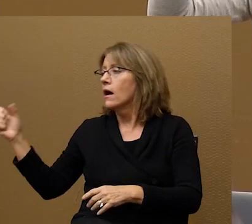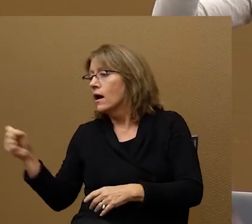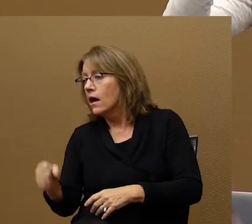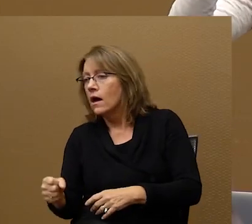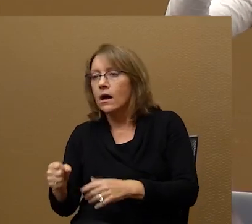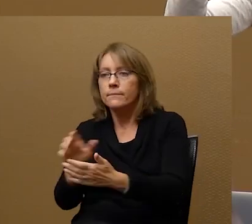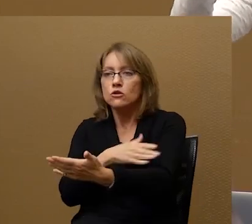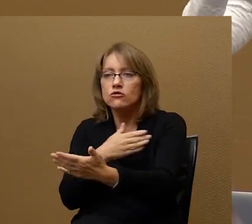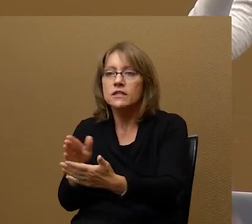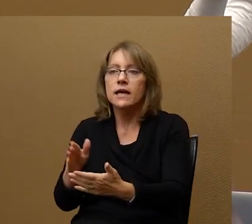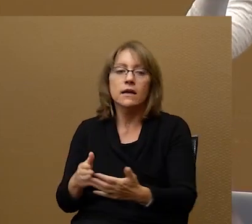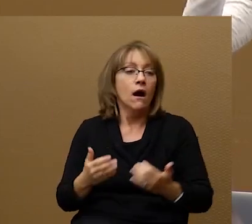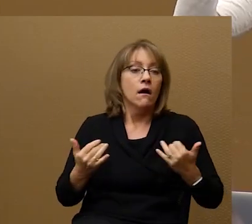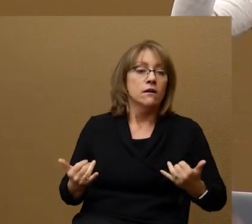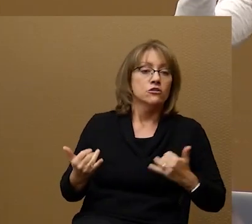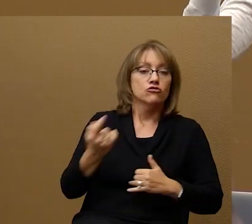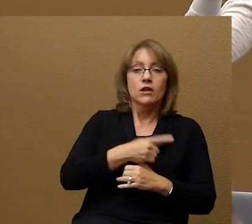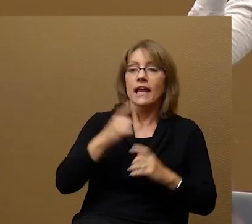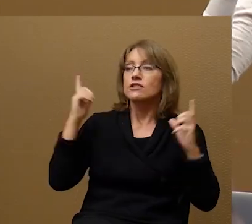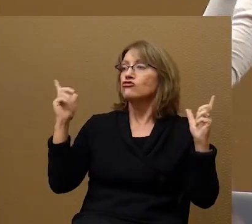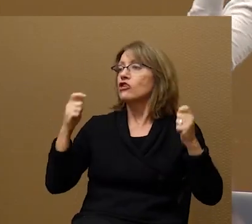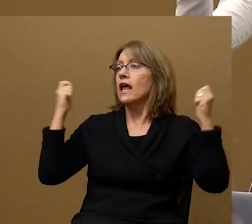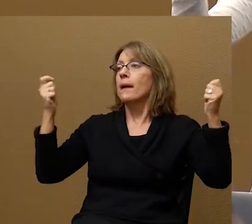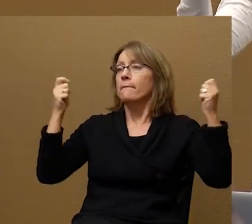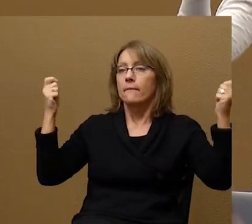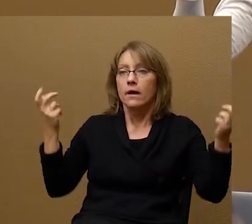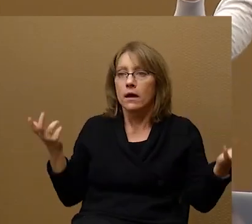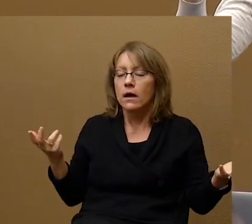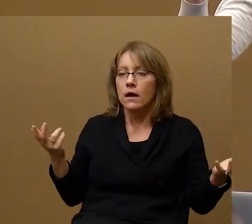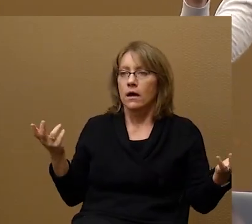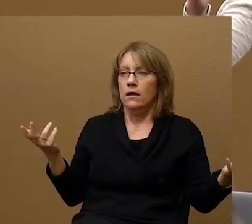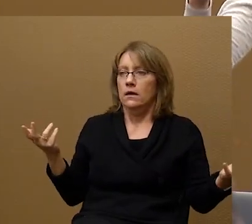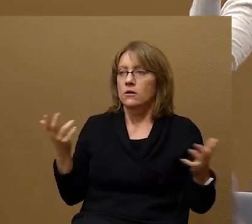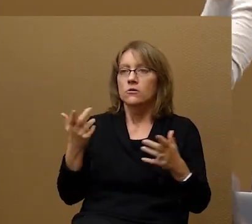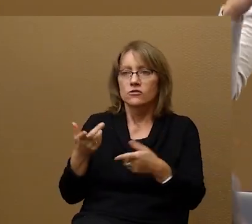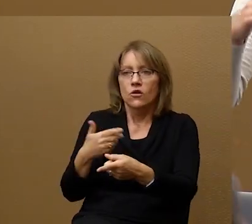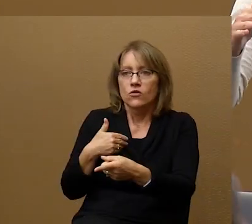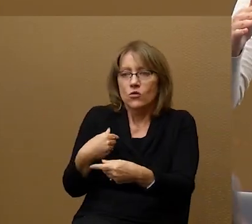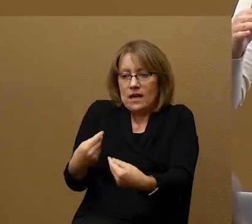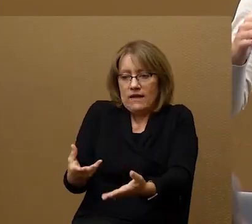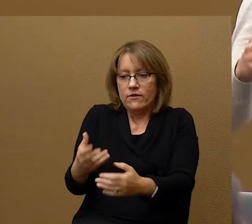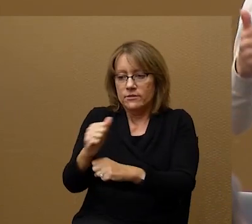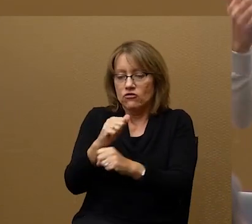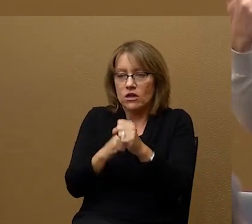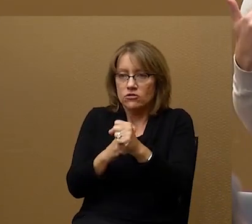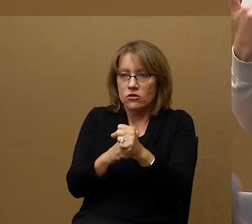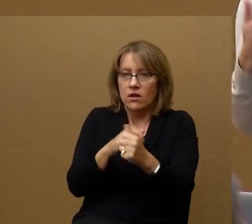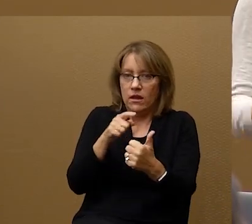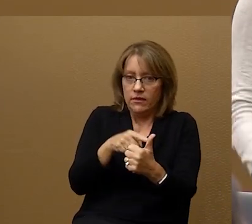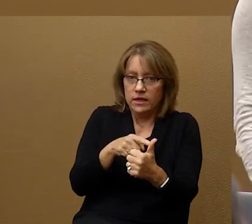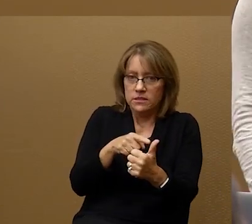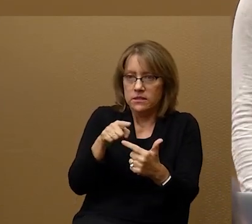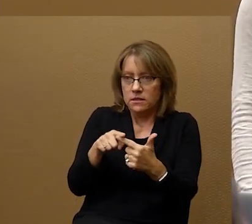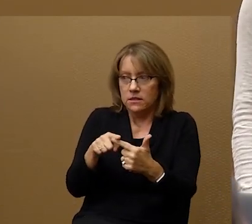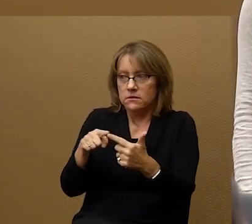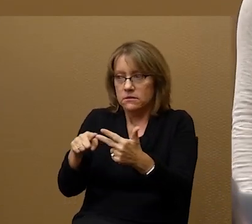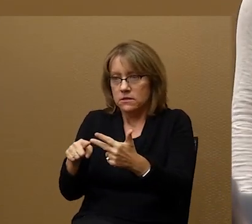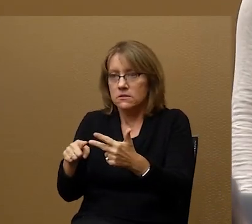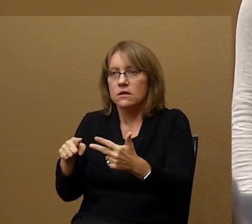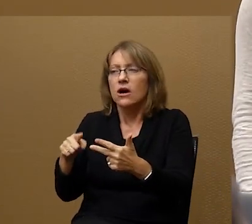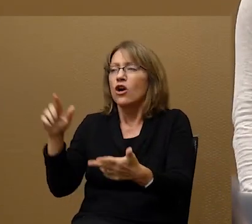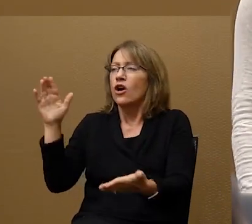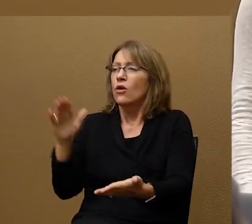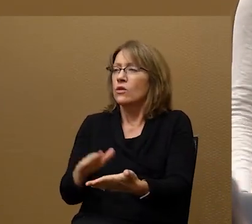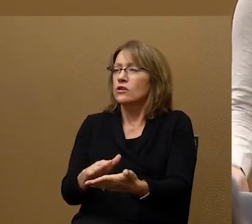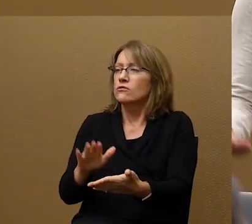So just having that structure of knowing, okay, I'm going to do this, and then I'm going to do this, helps reduce that